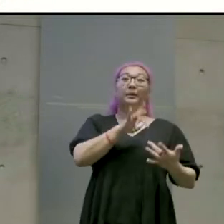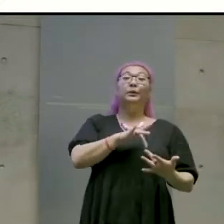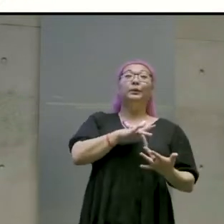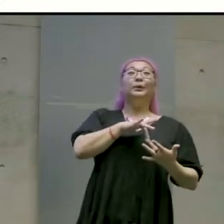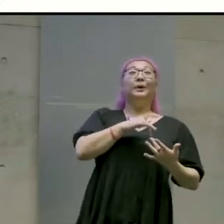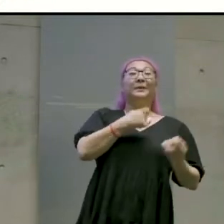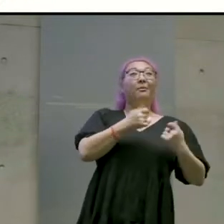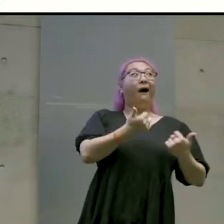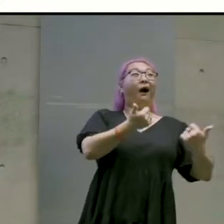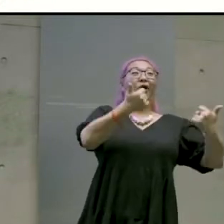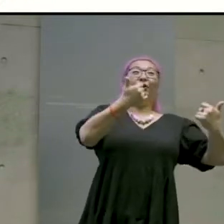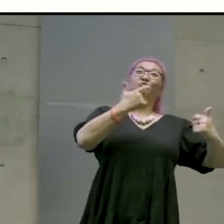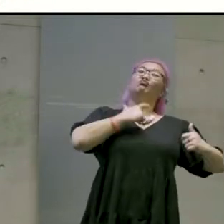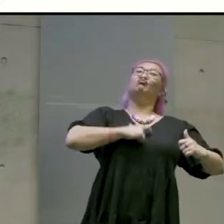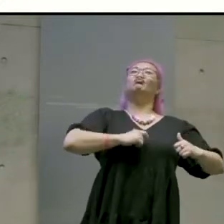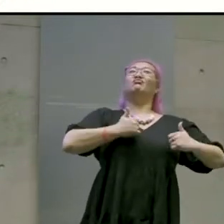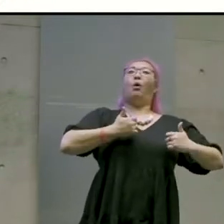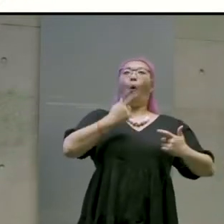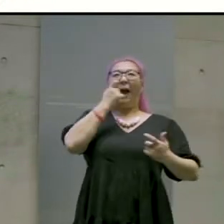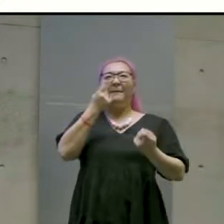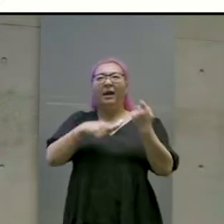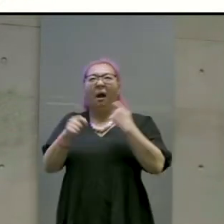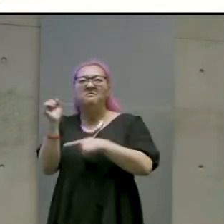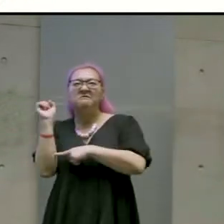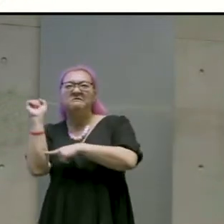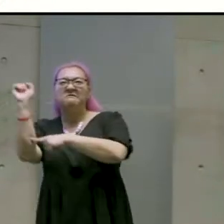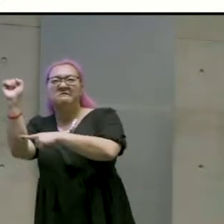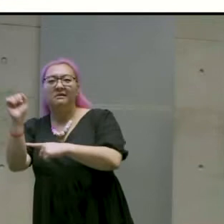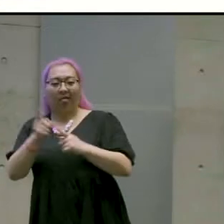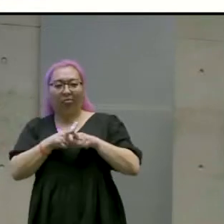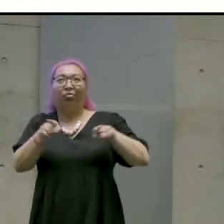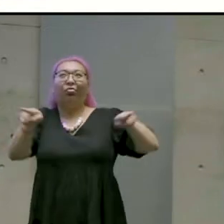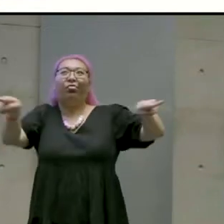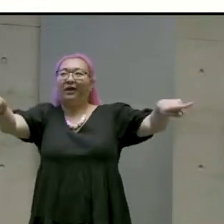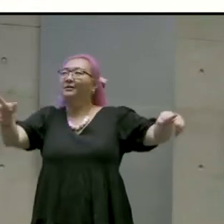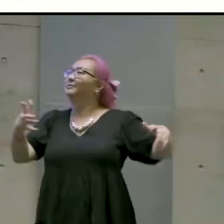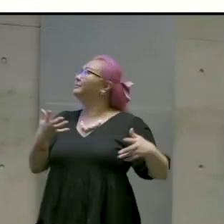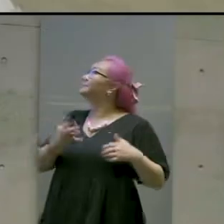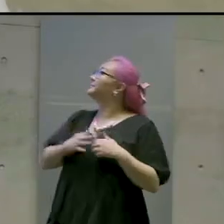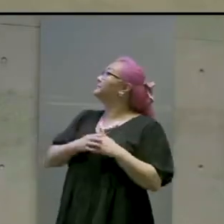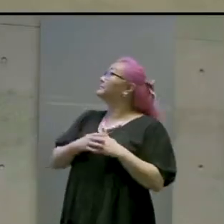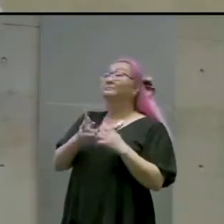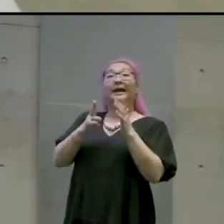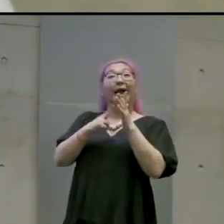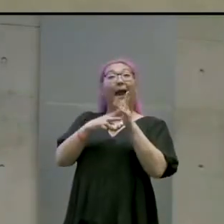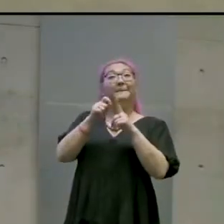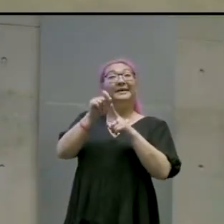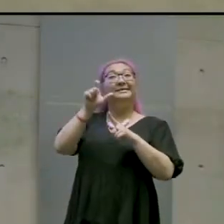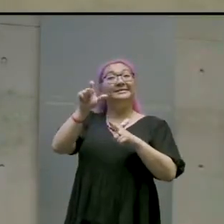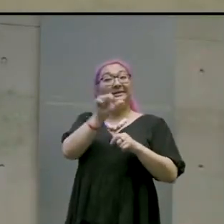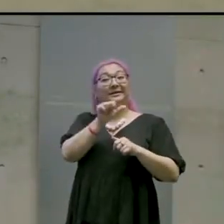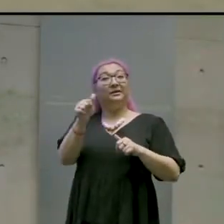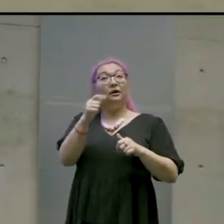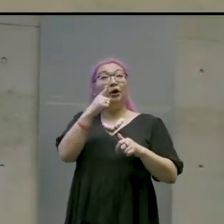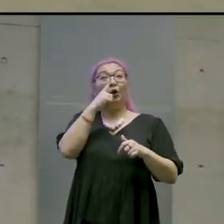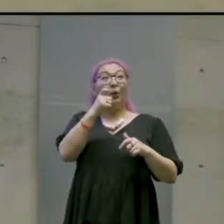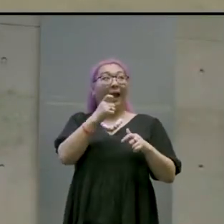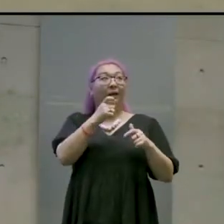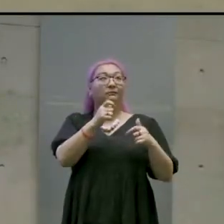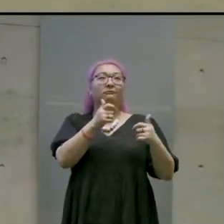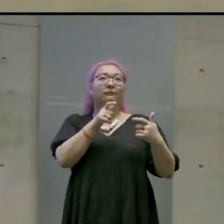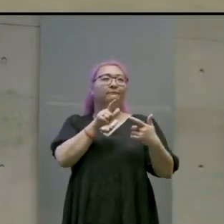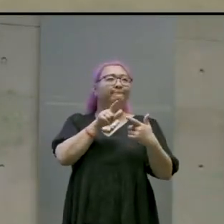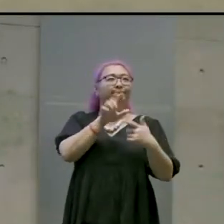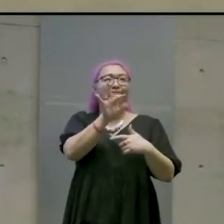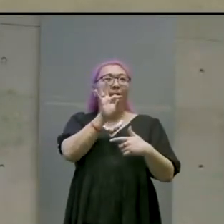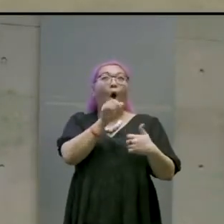character differently. You can impact NPCs. You can build relationships with them. You can alter how they behave or what they believe